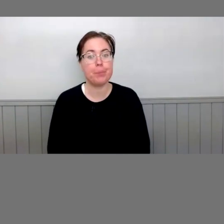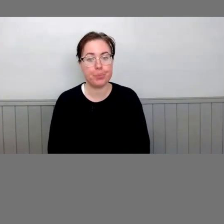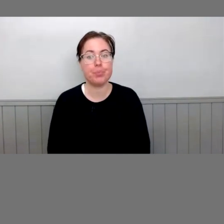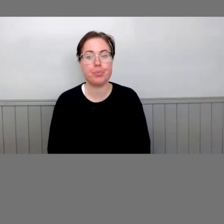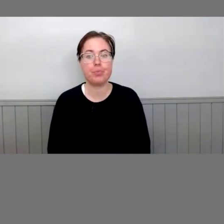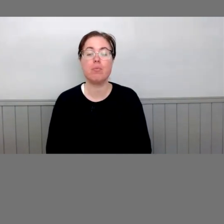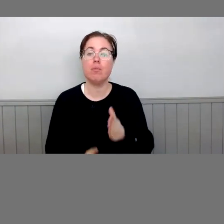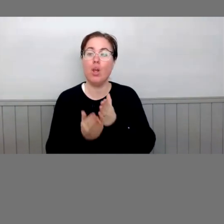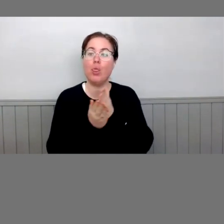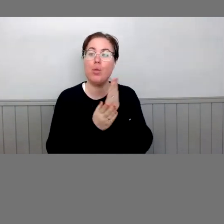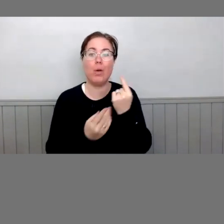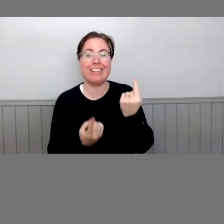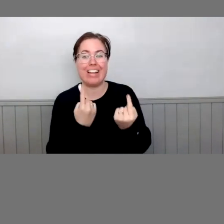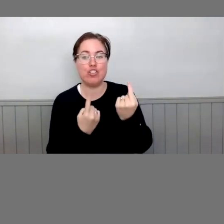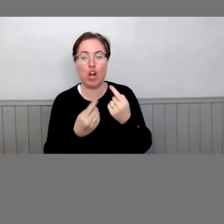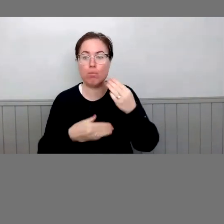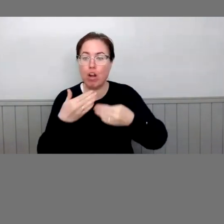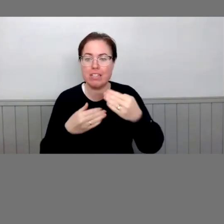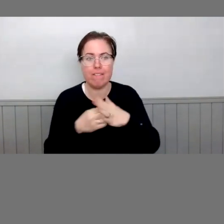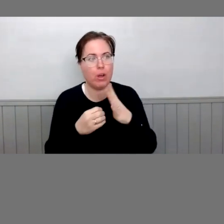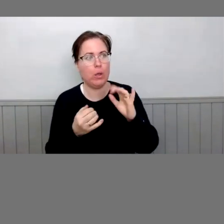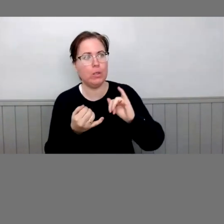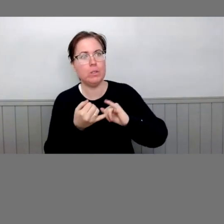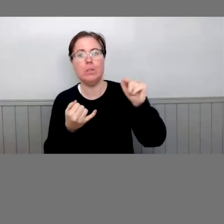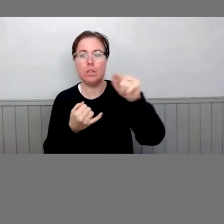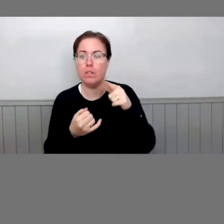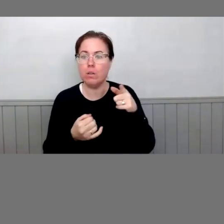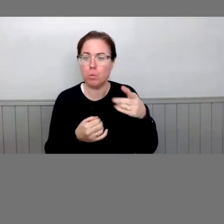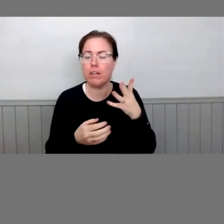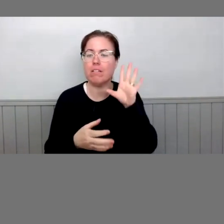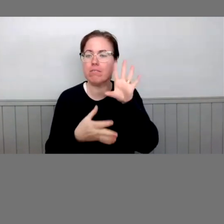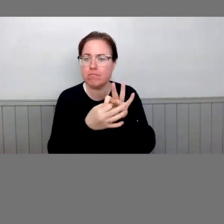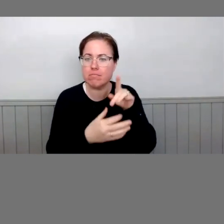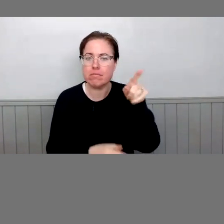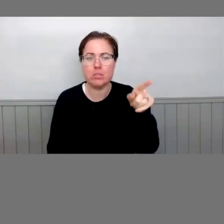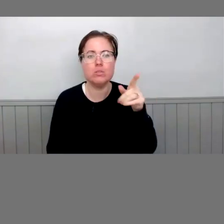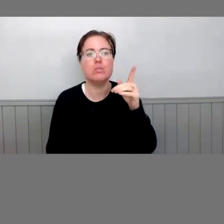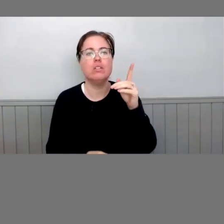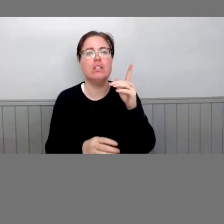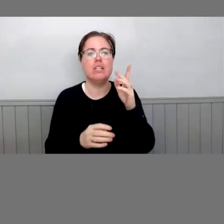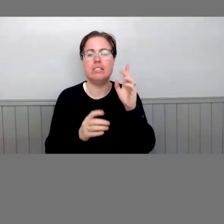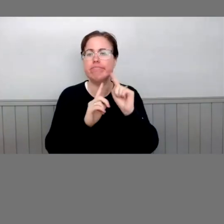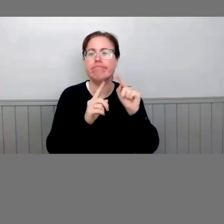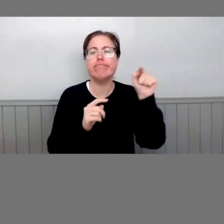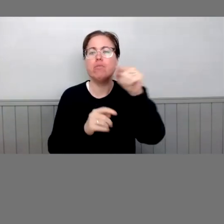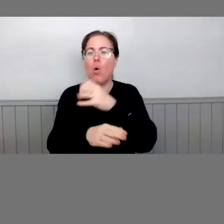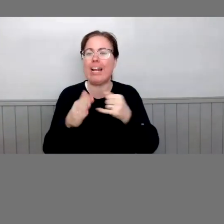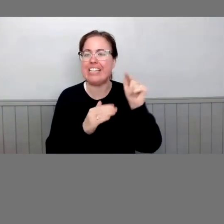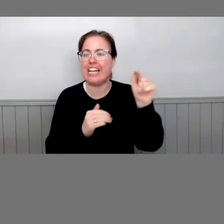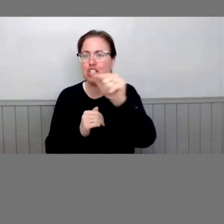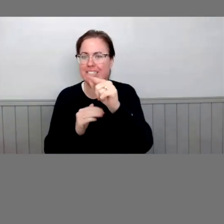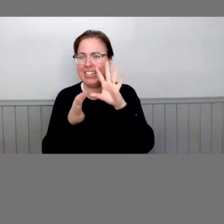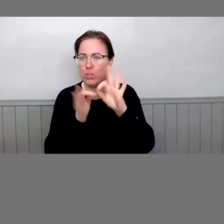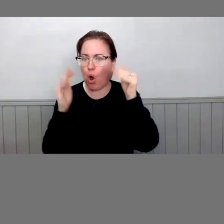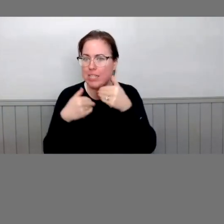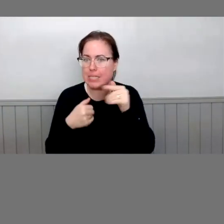the tendering process, we reached out to Nora Pride Ireland, and we also reached out to Thriving Autistic, and